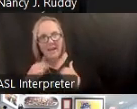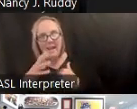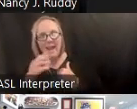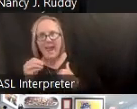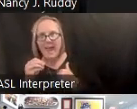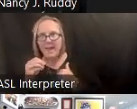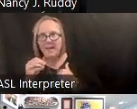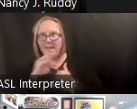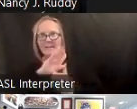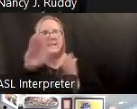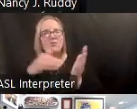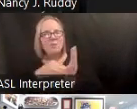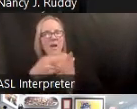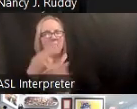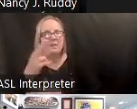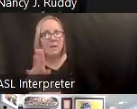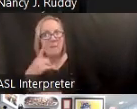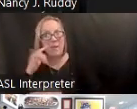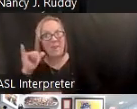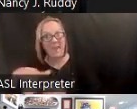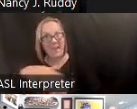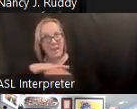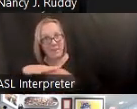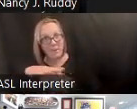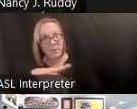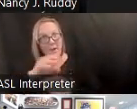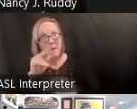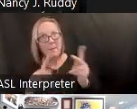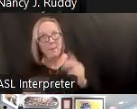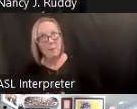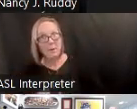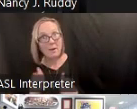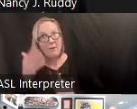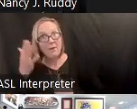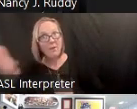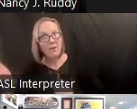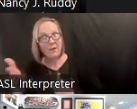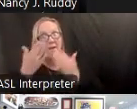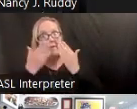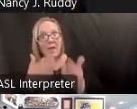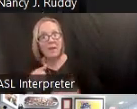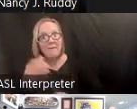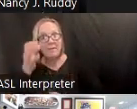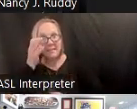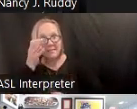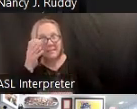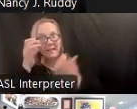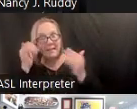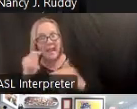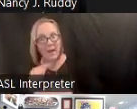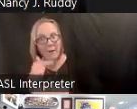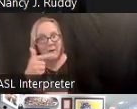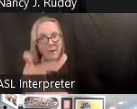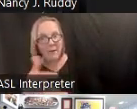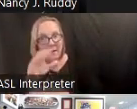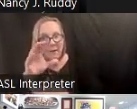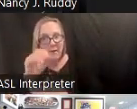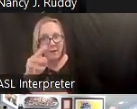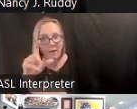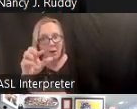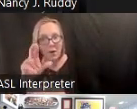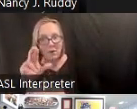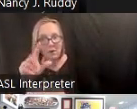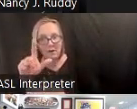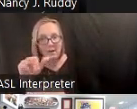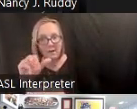hub to this neighborhood and local residents. Thank you for listening. I'd now like to introduce Connor Lacefield from